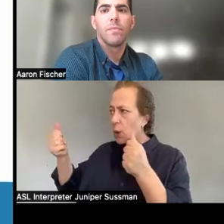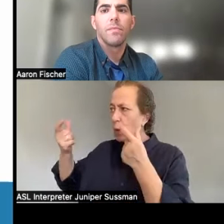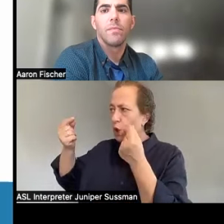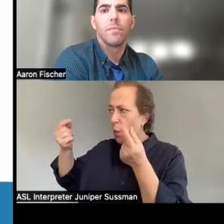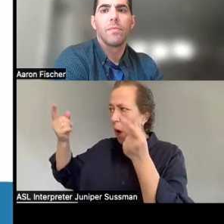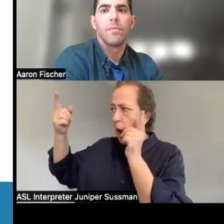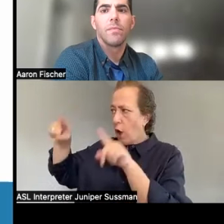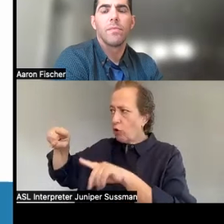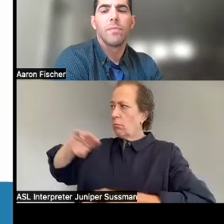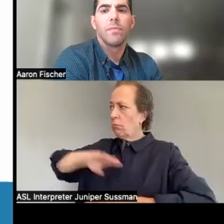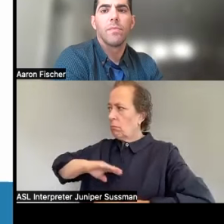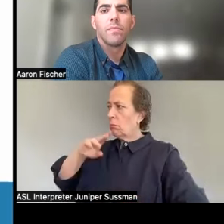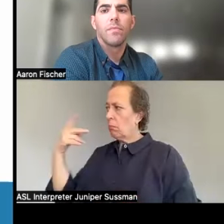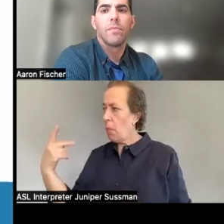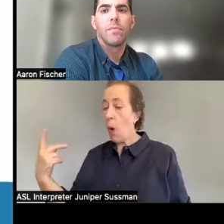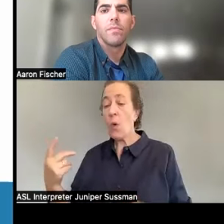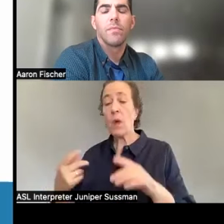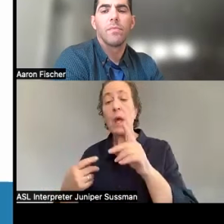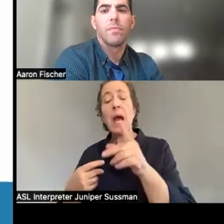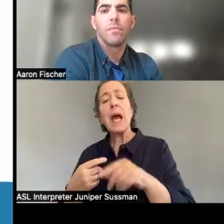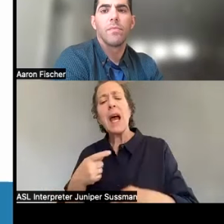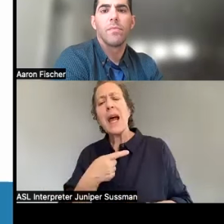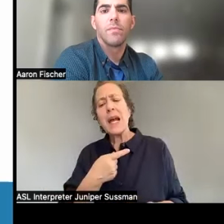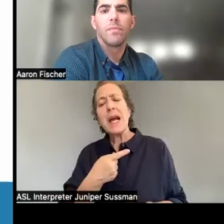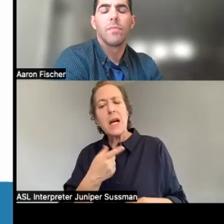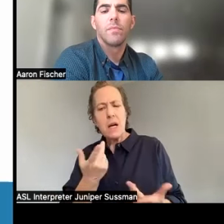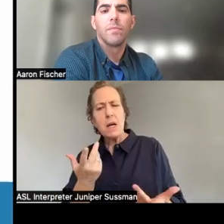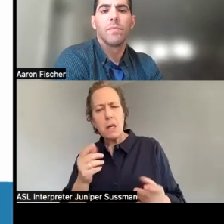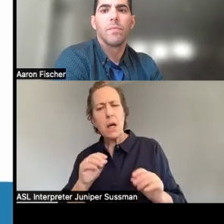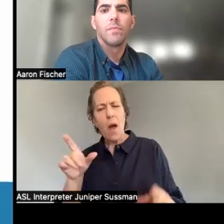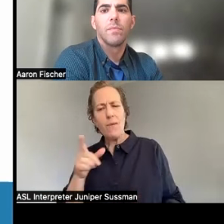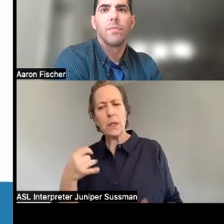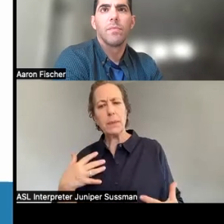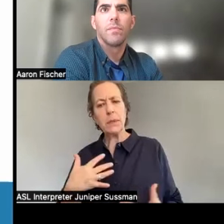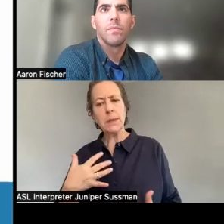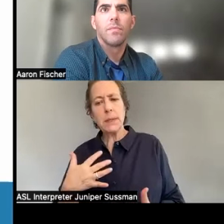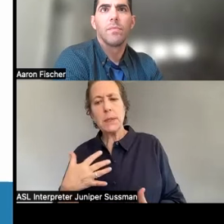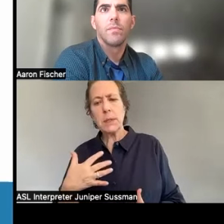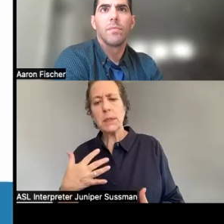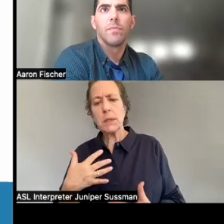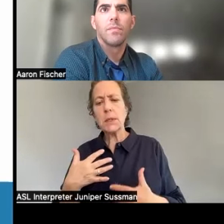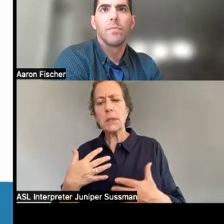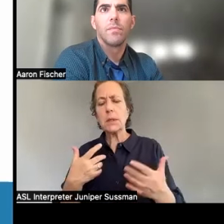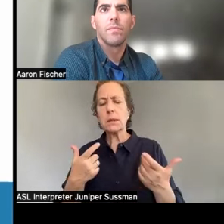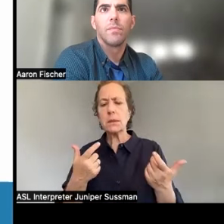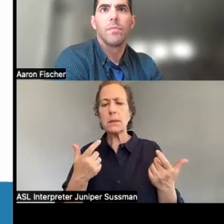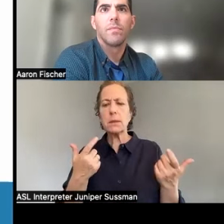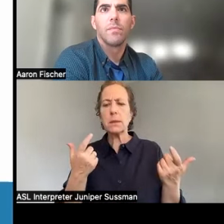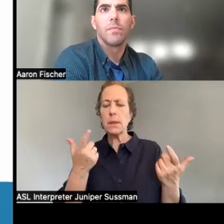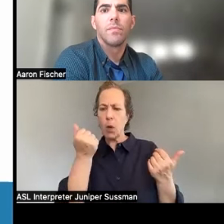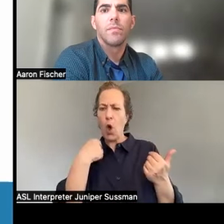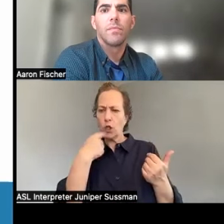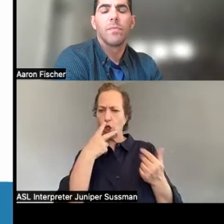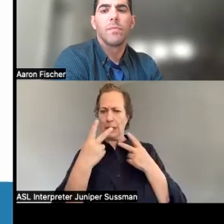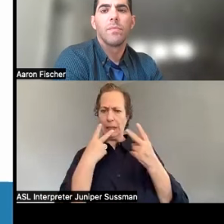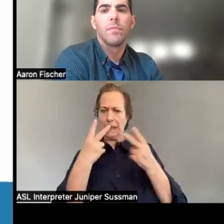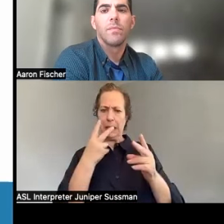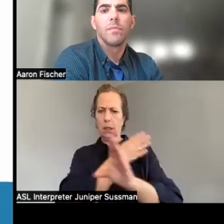good. She's obviously got some fear of bad review because of what's been happening, and she may